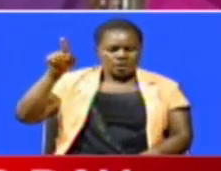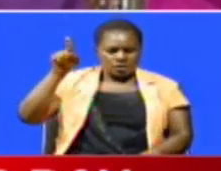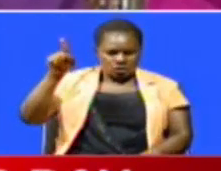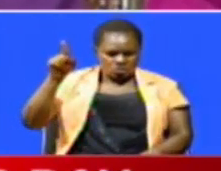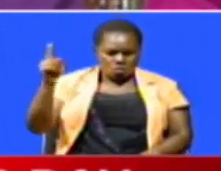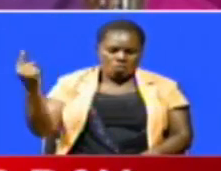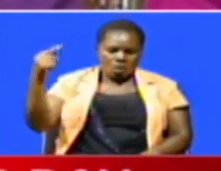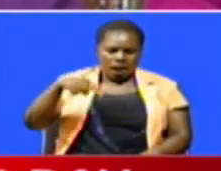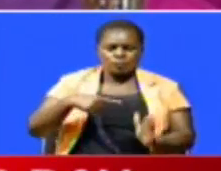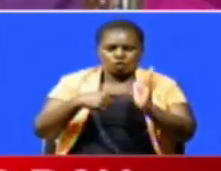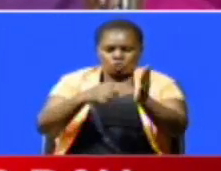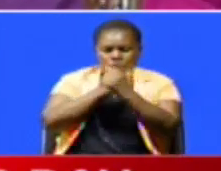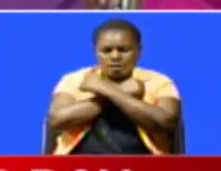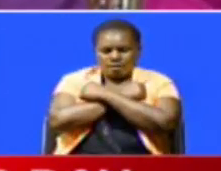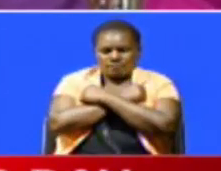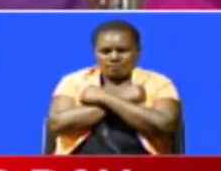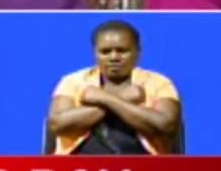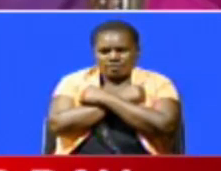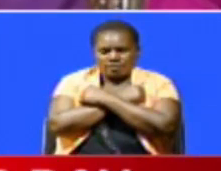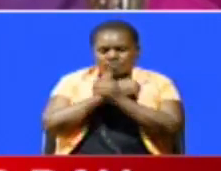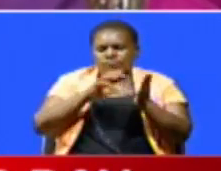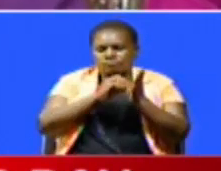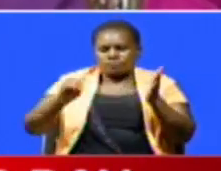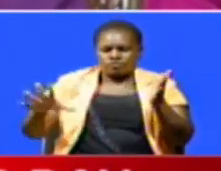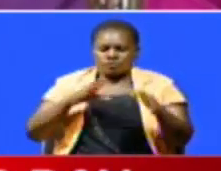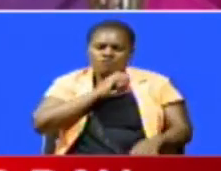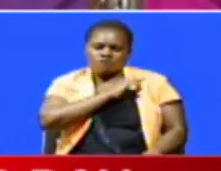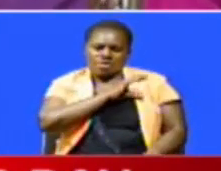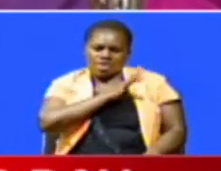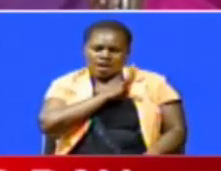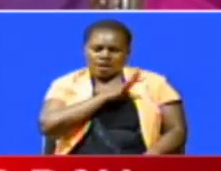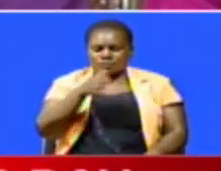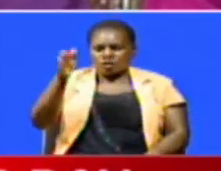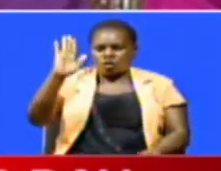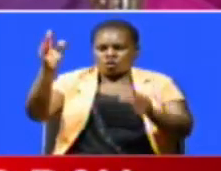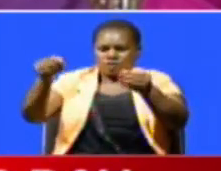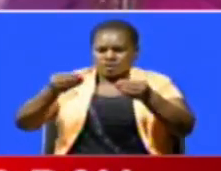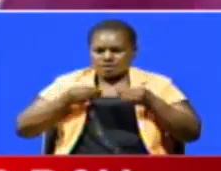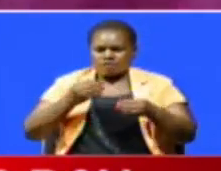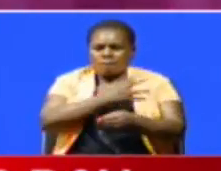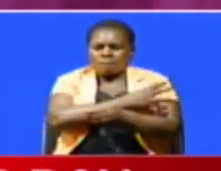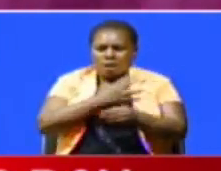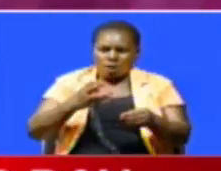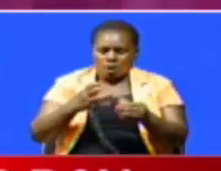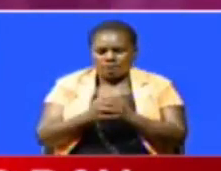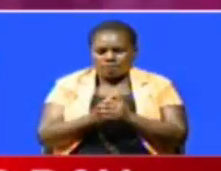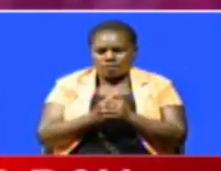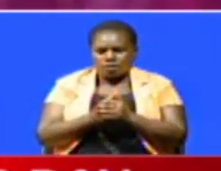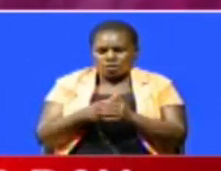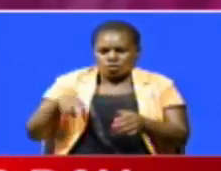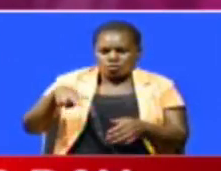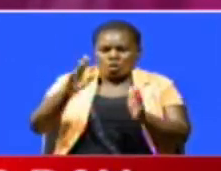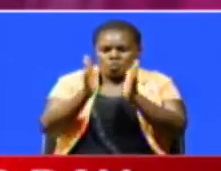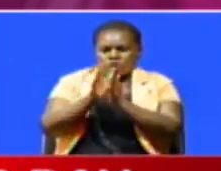you extend your love to us. Take away our fear, and God, give us that power to walk with